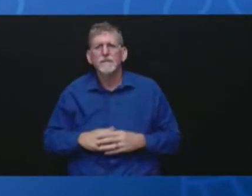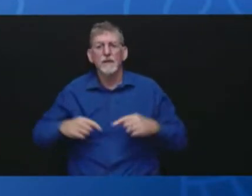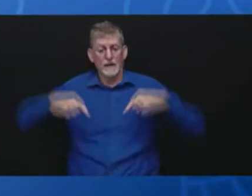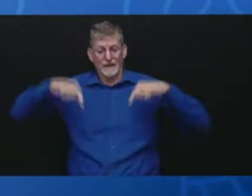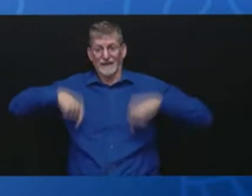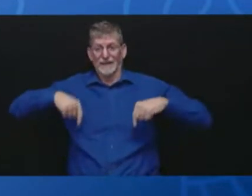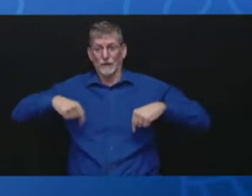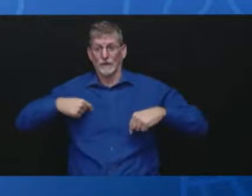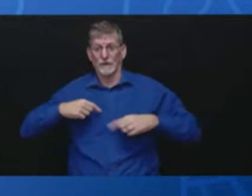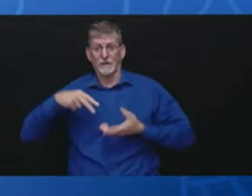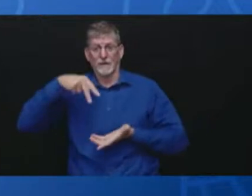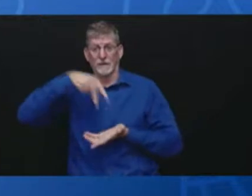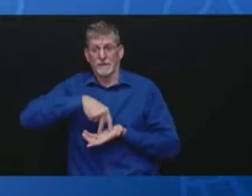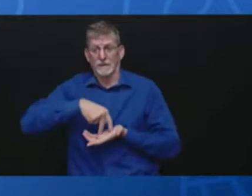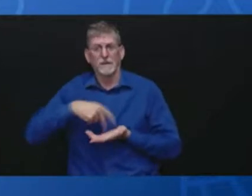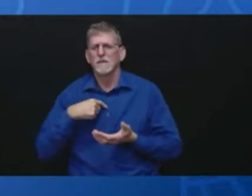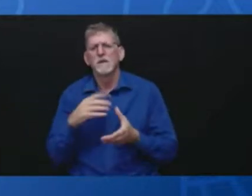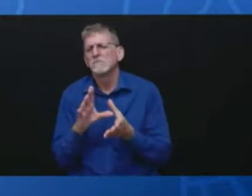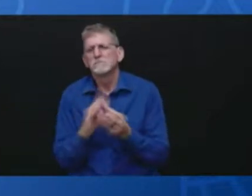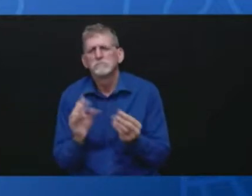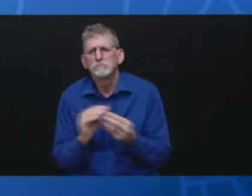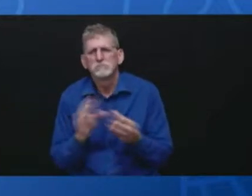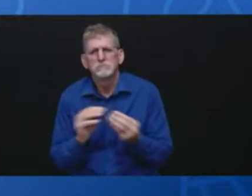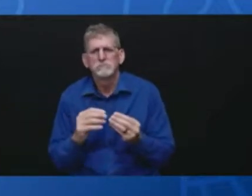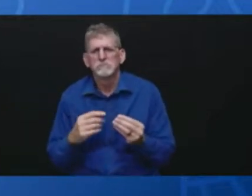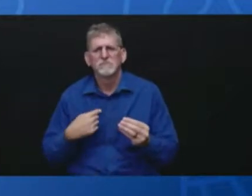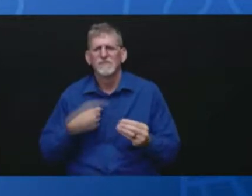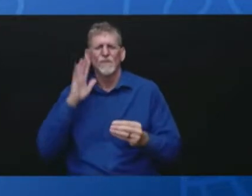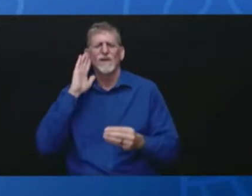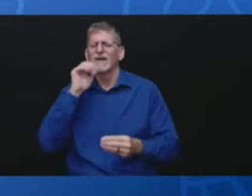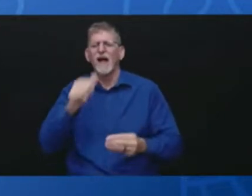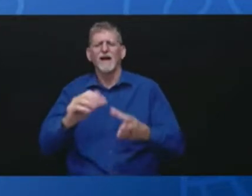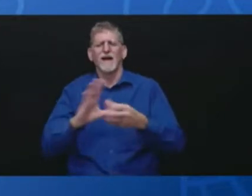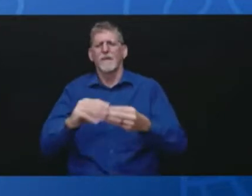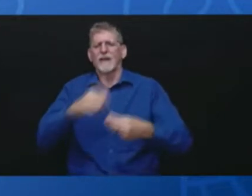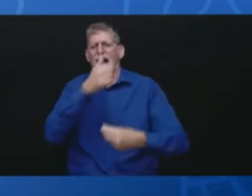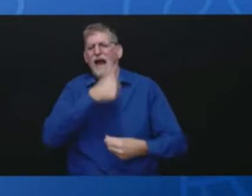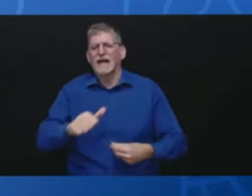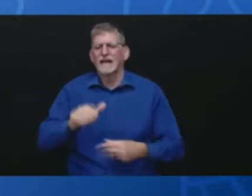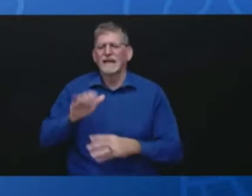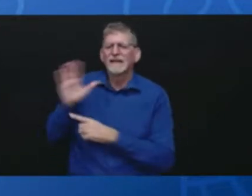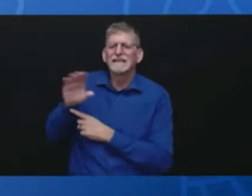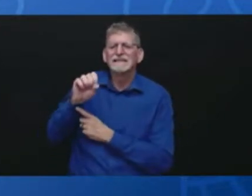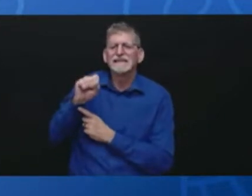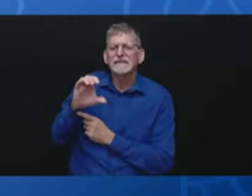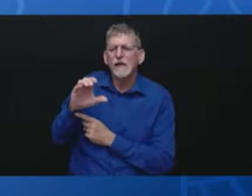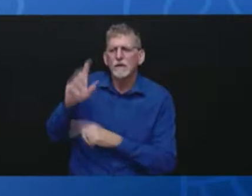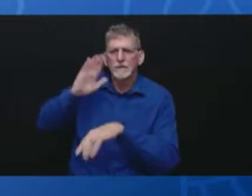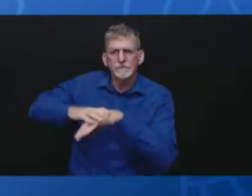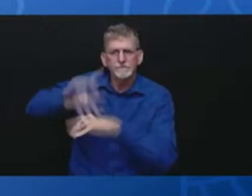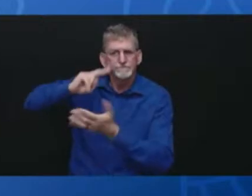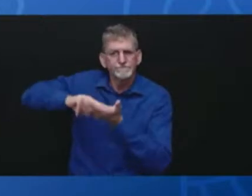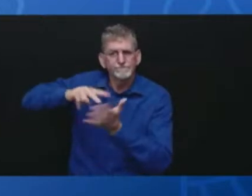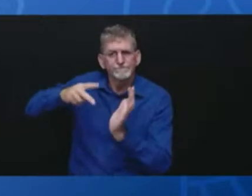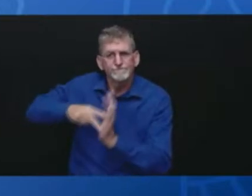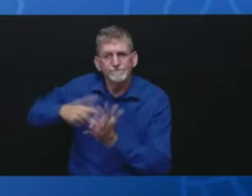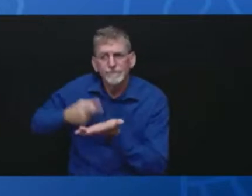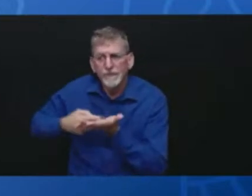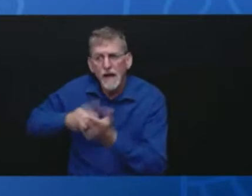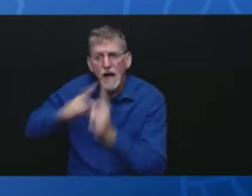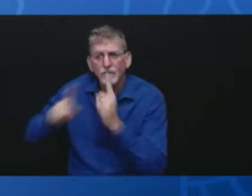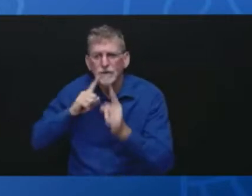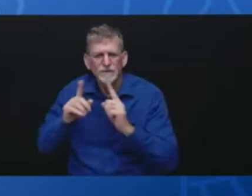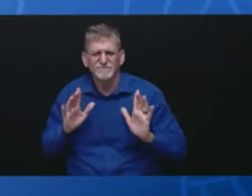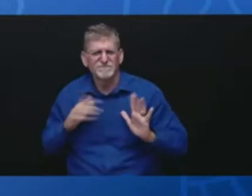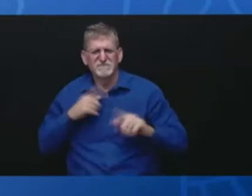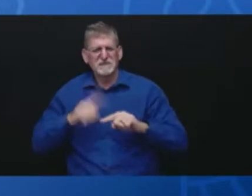comment in any framework, the Secretary's deliberative conversations in any regard. But all right. Are